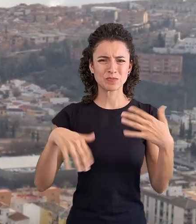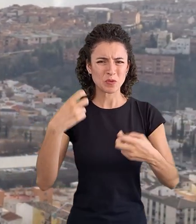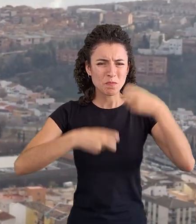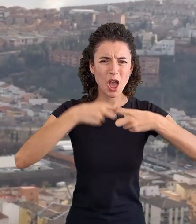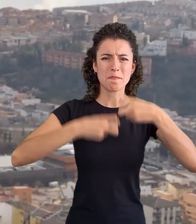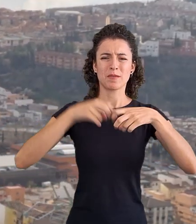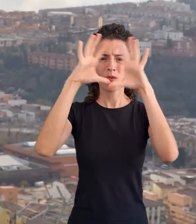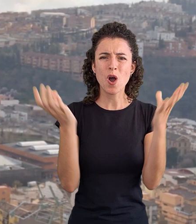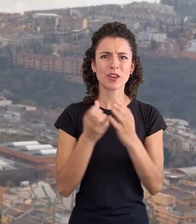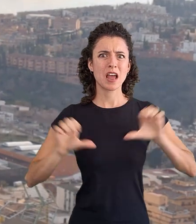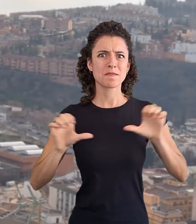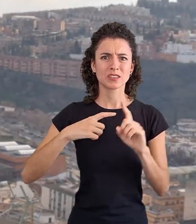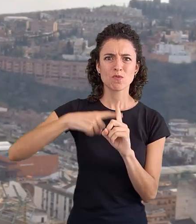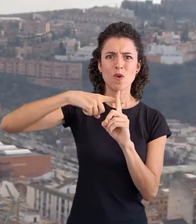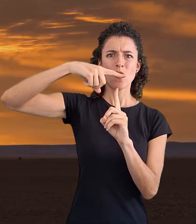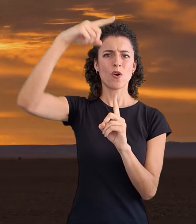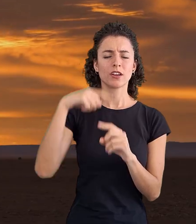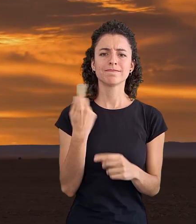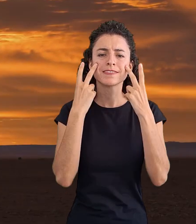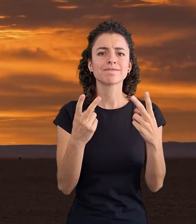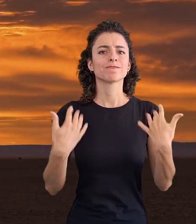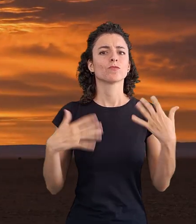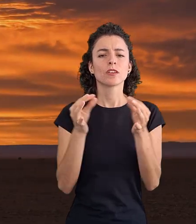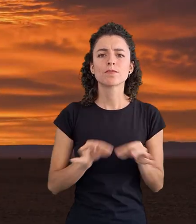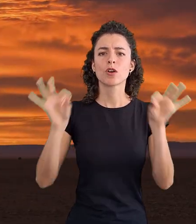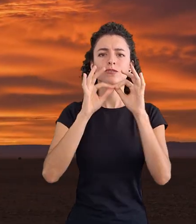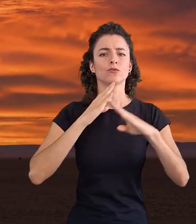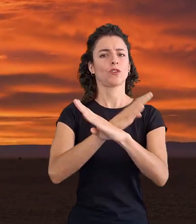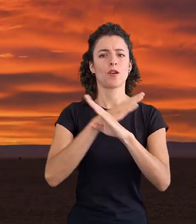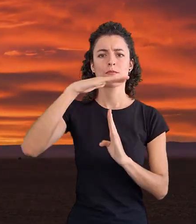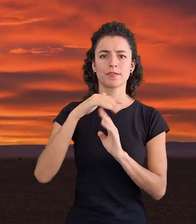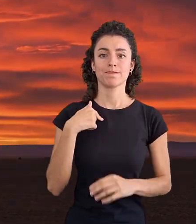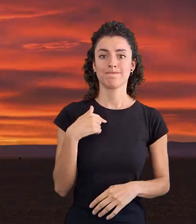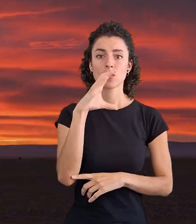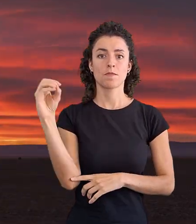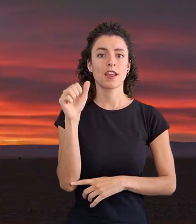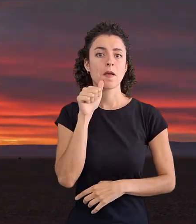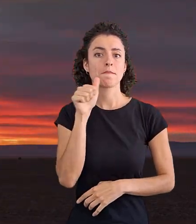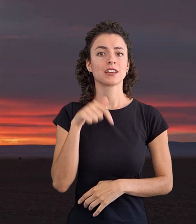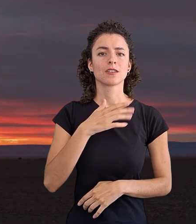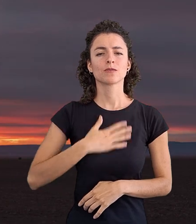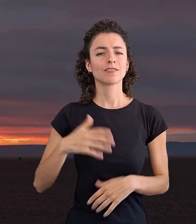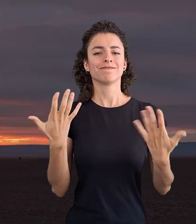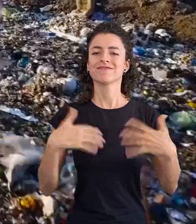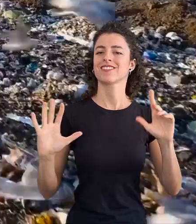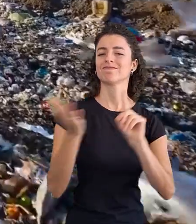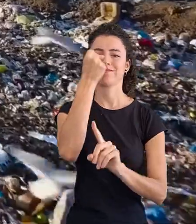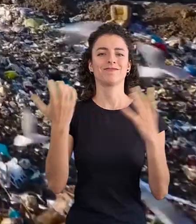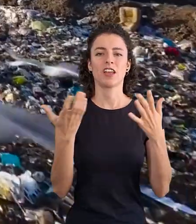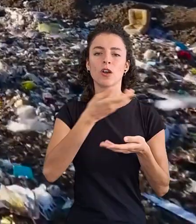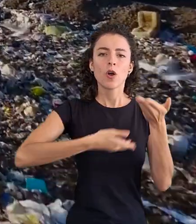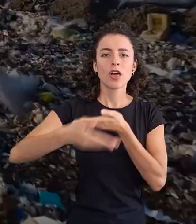These concerns are of vital importance to stop the ever more present crisis of global warming.